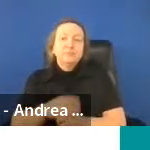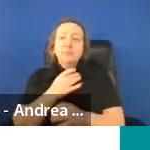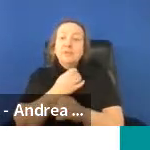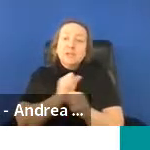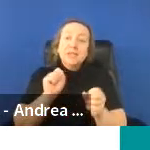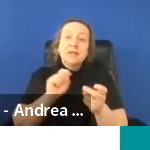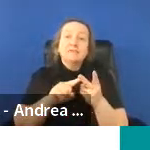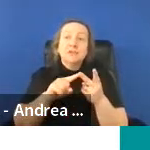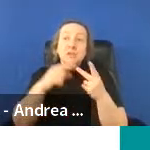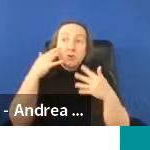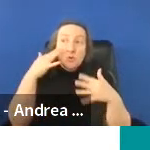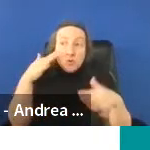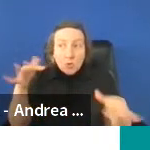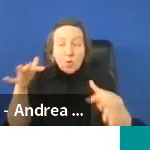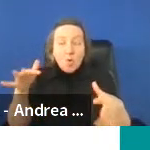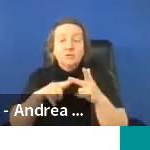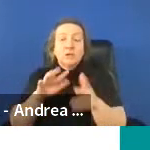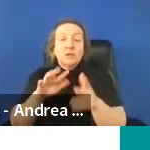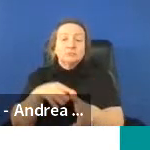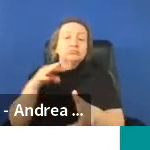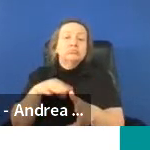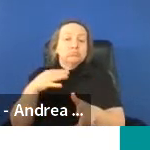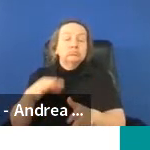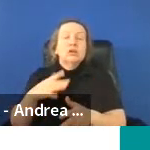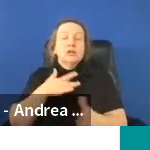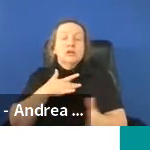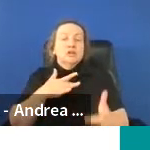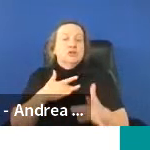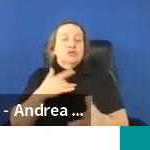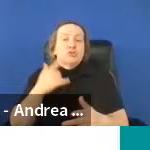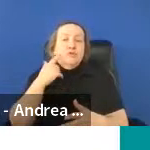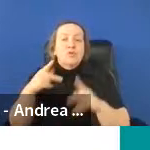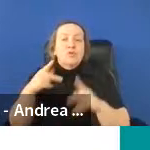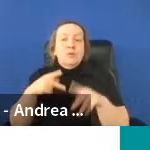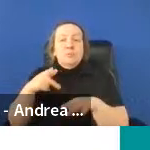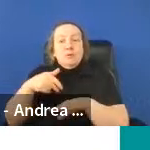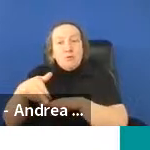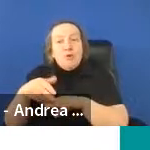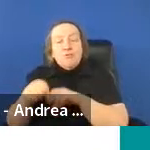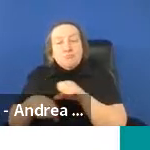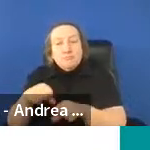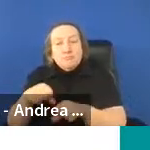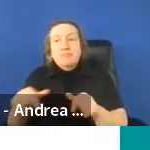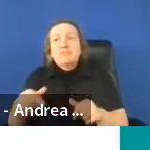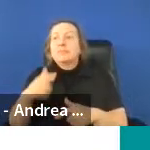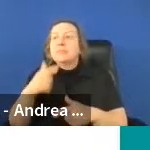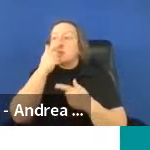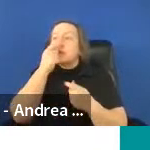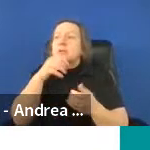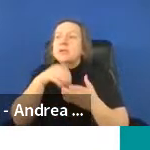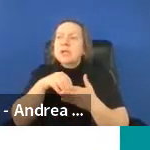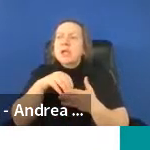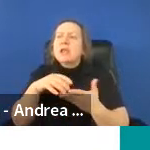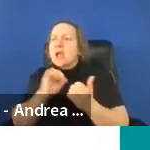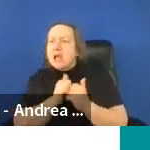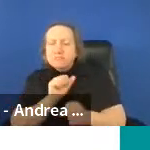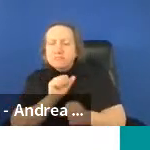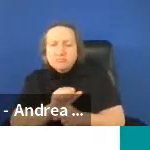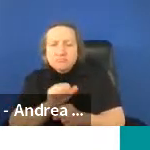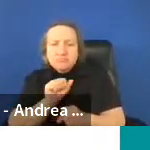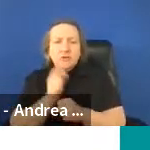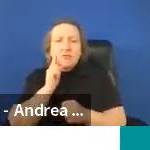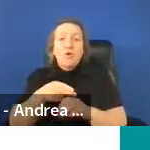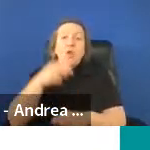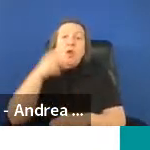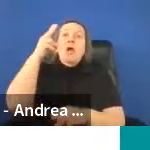and exhaust are concerns for shared use path users, and interest in logistical and design considerations for high, wide, and